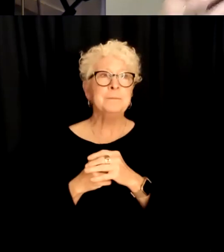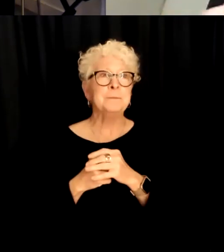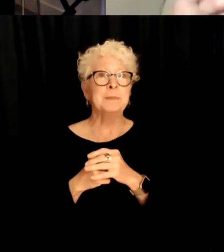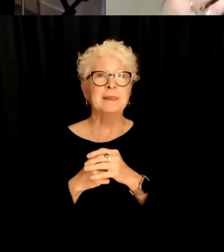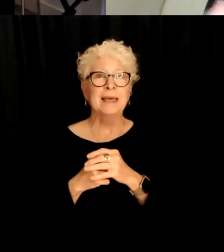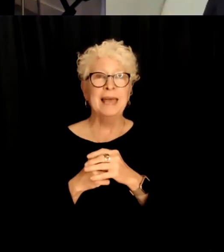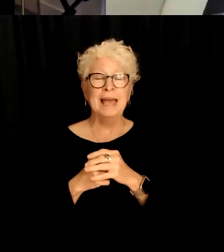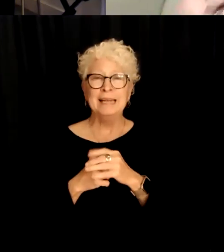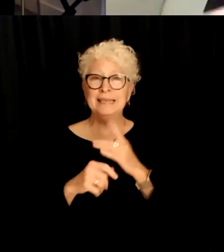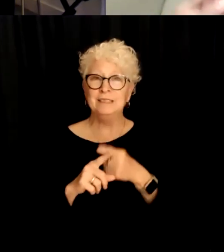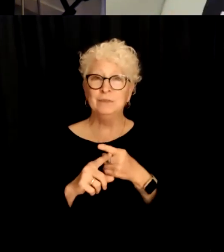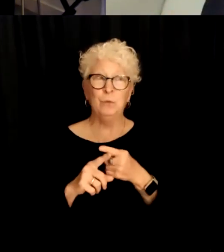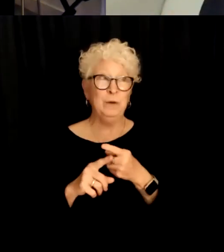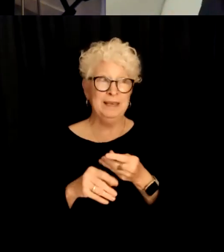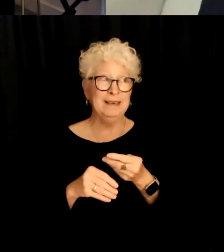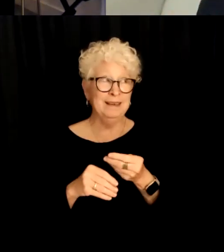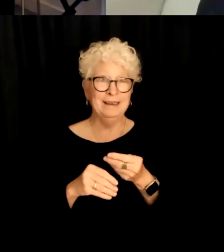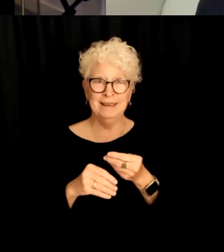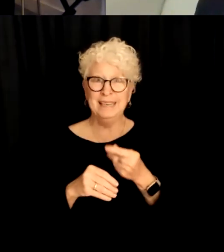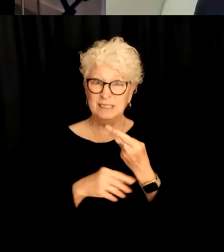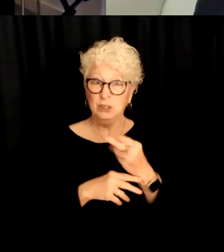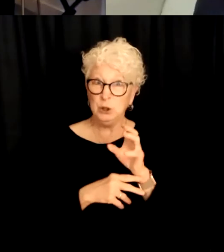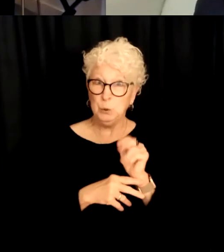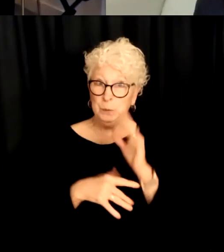human-made the disaster is all the time.